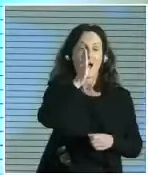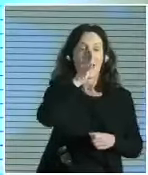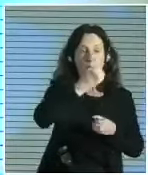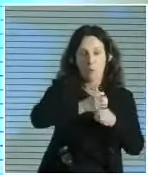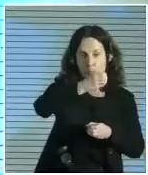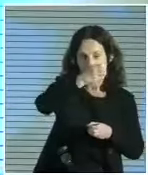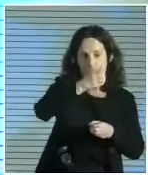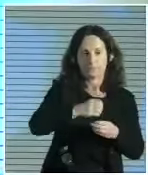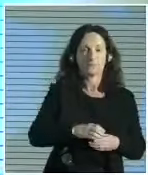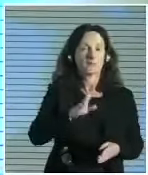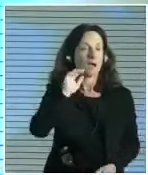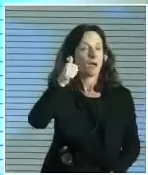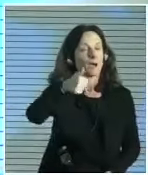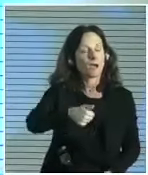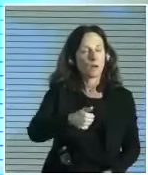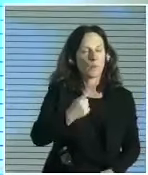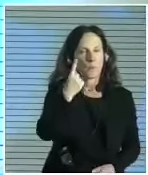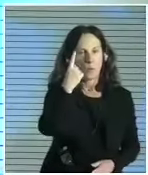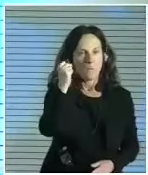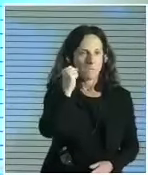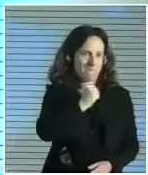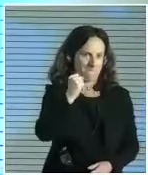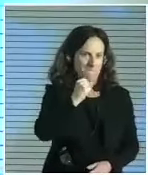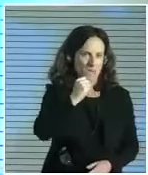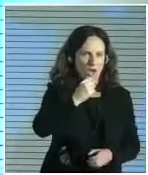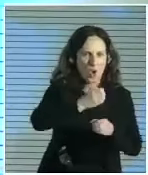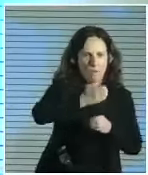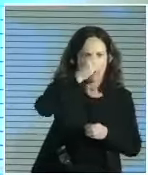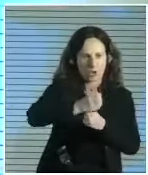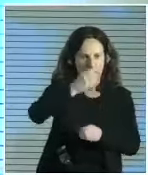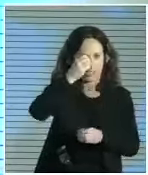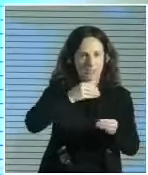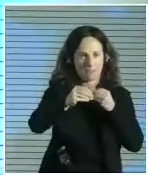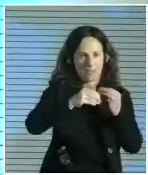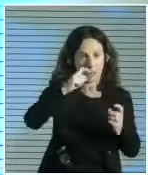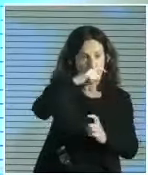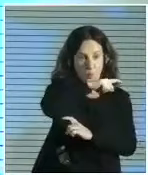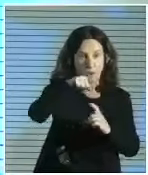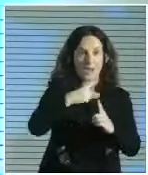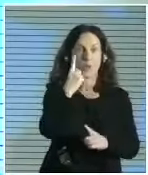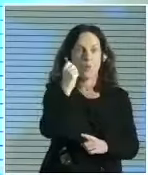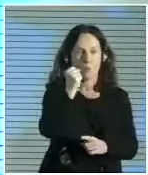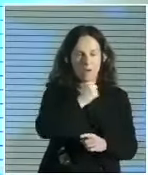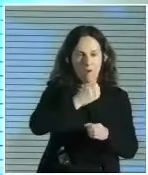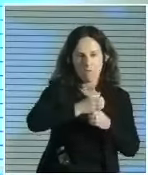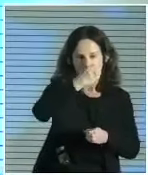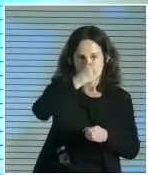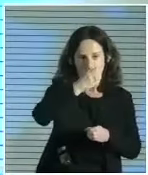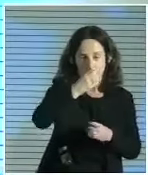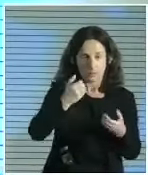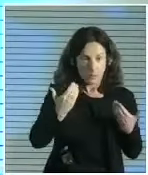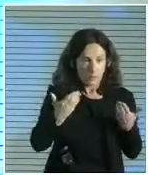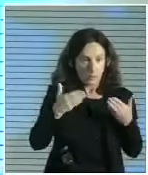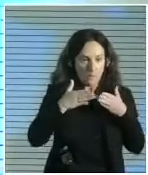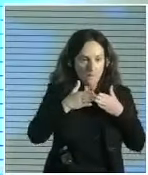year, 1 million bottles a year, plastic bottles. And for a ship to replace plastic bottles, we